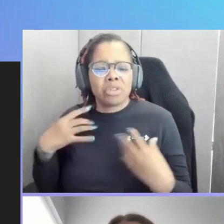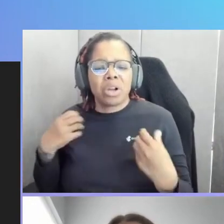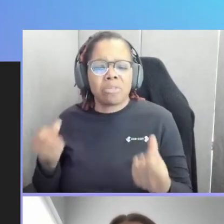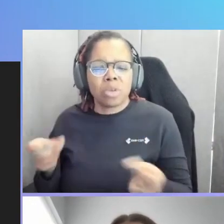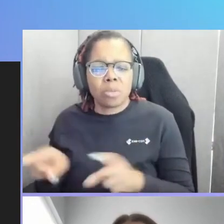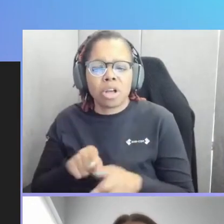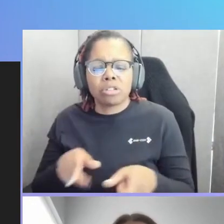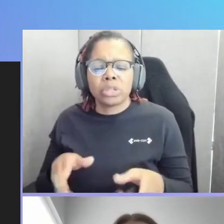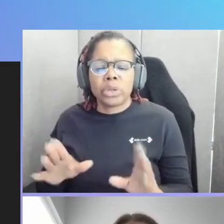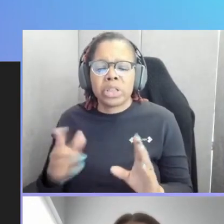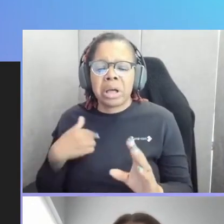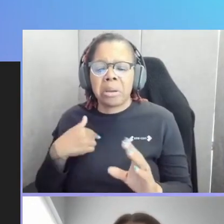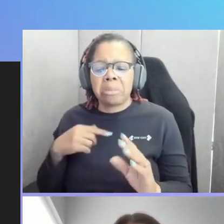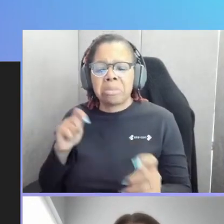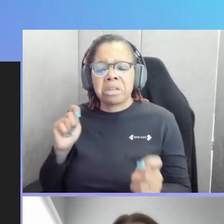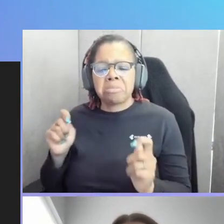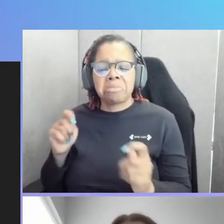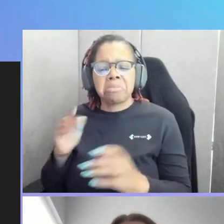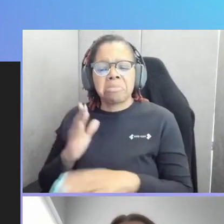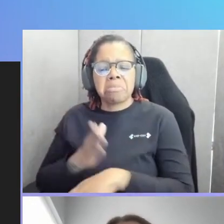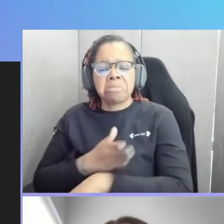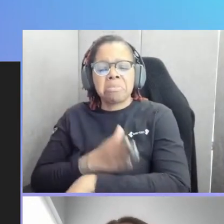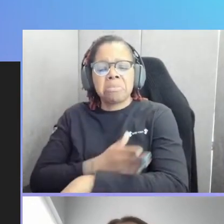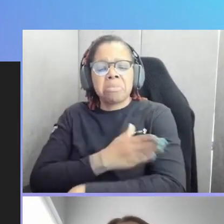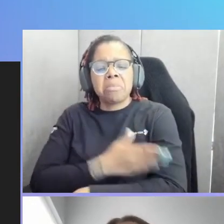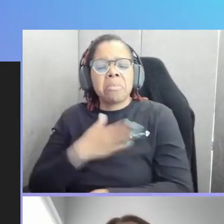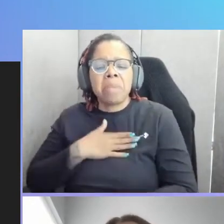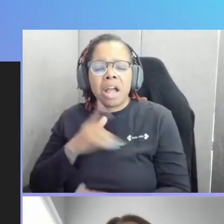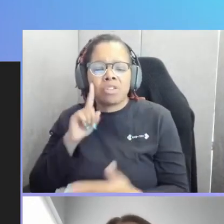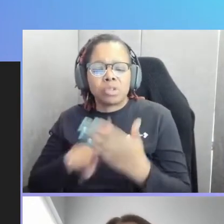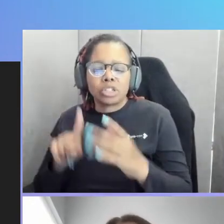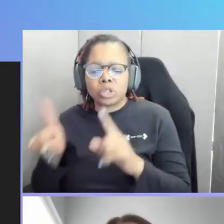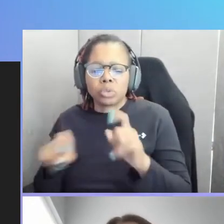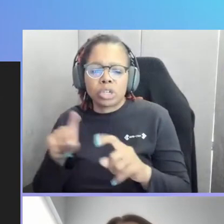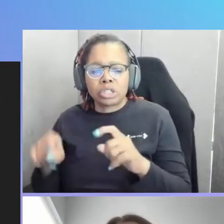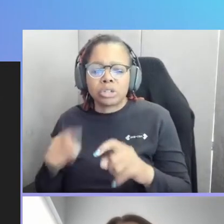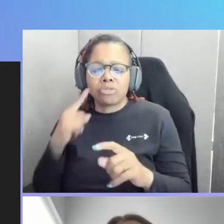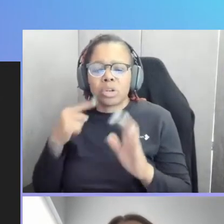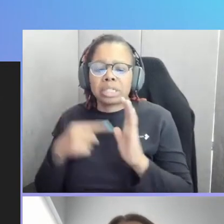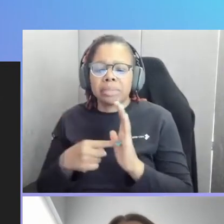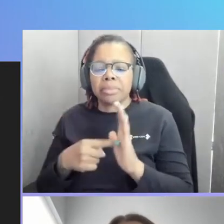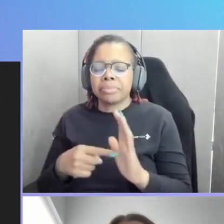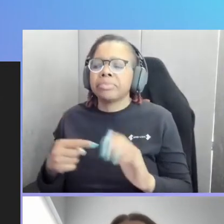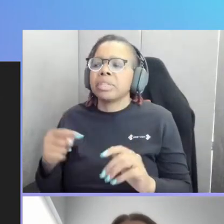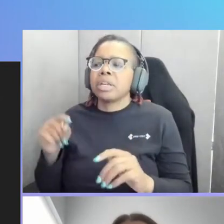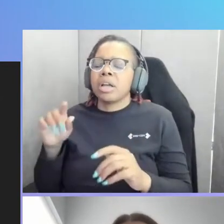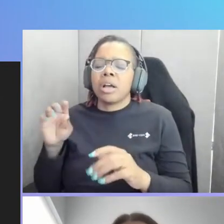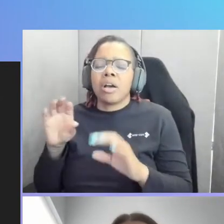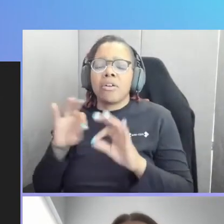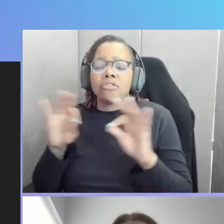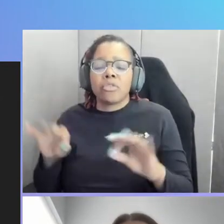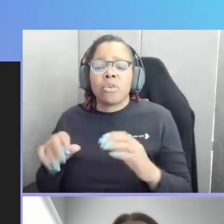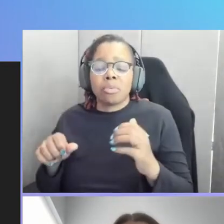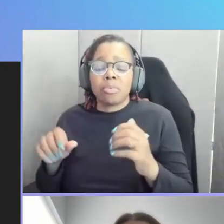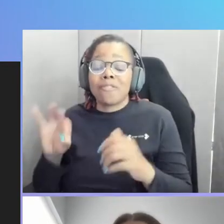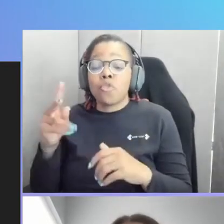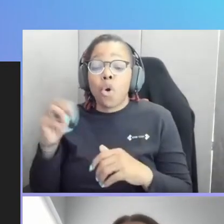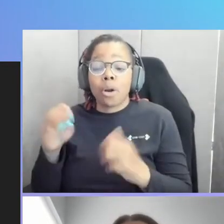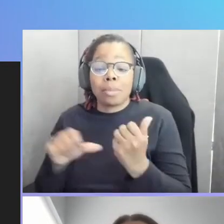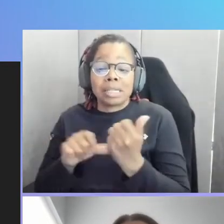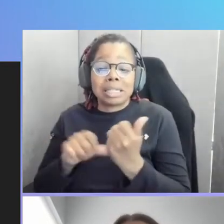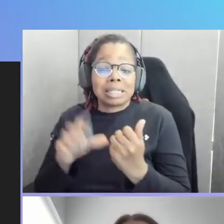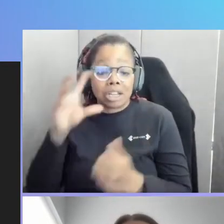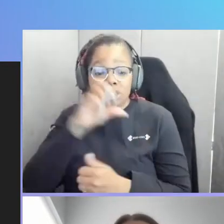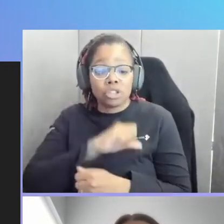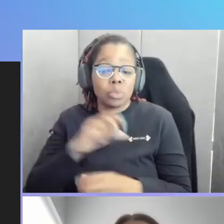allowed me to refine my research questions in that protocol. So for instance, Form Assist, I assumed would